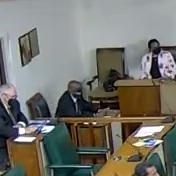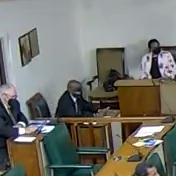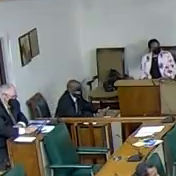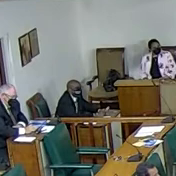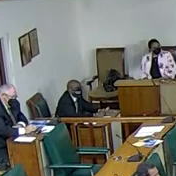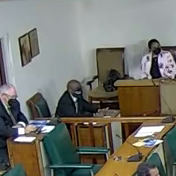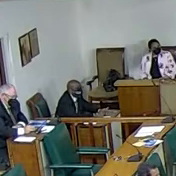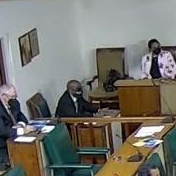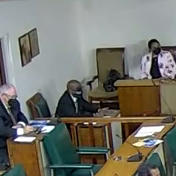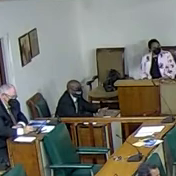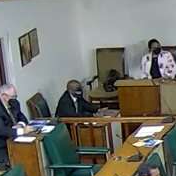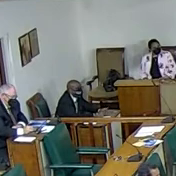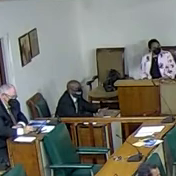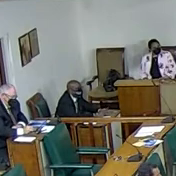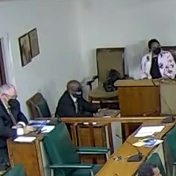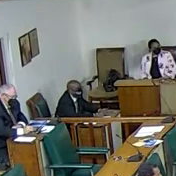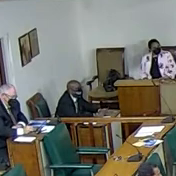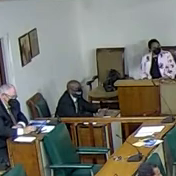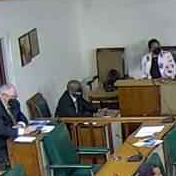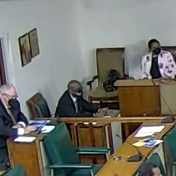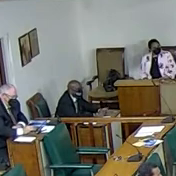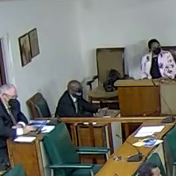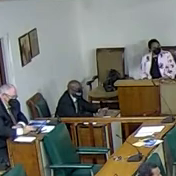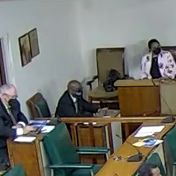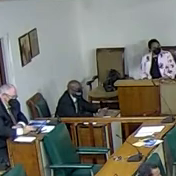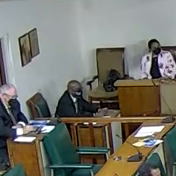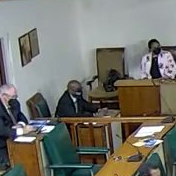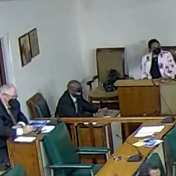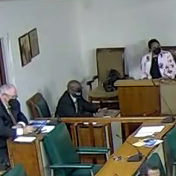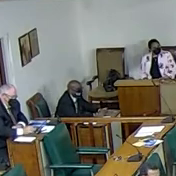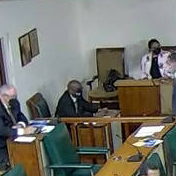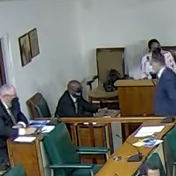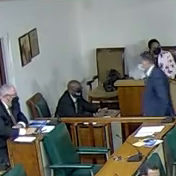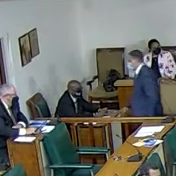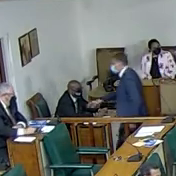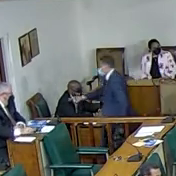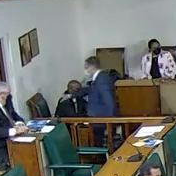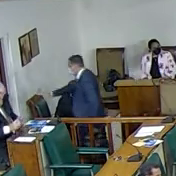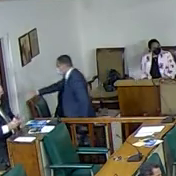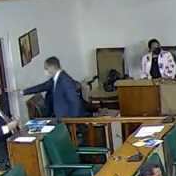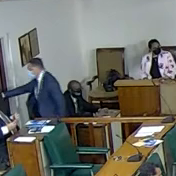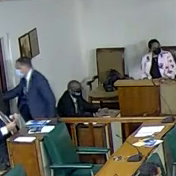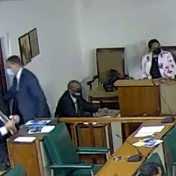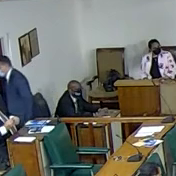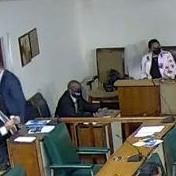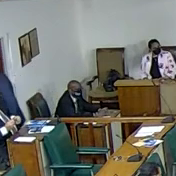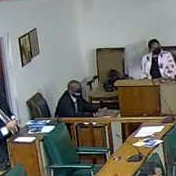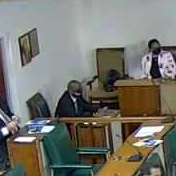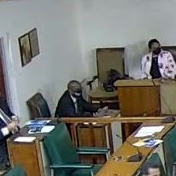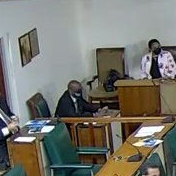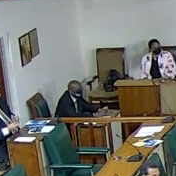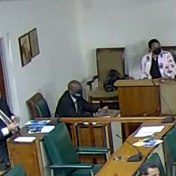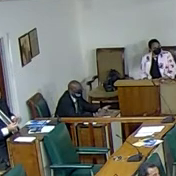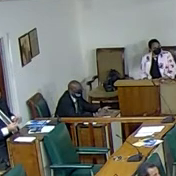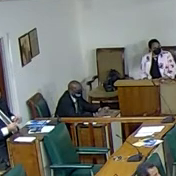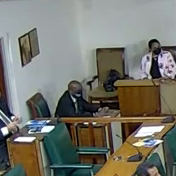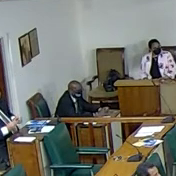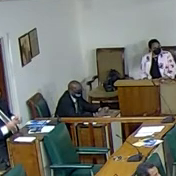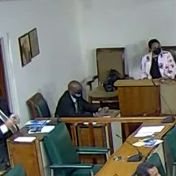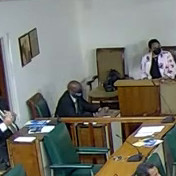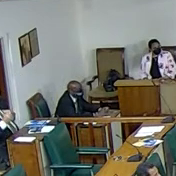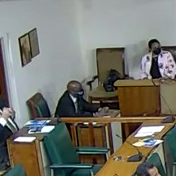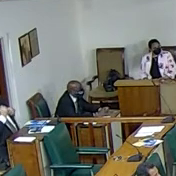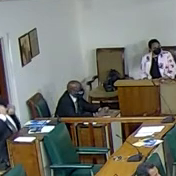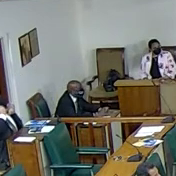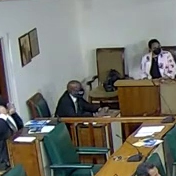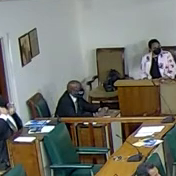Madam Speaker, I now ask that the sectoral debate be suspended. The question before the House